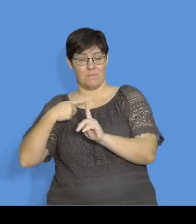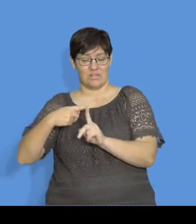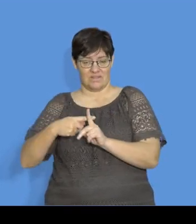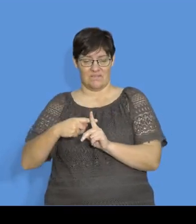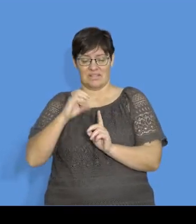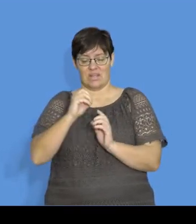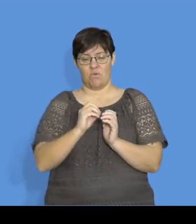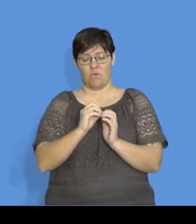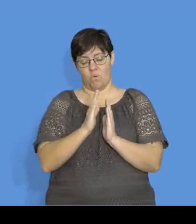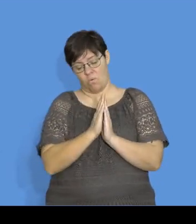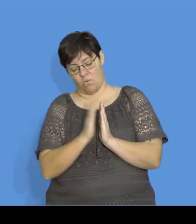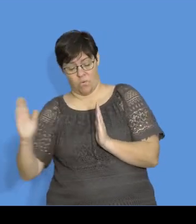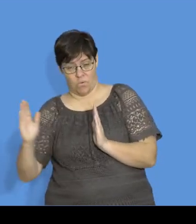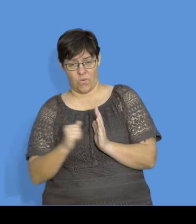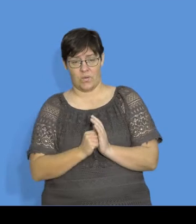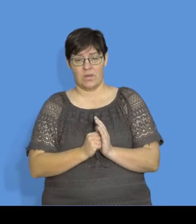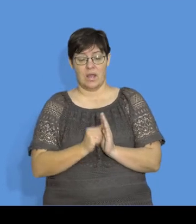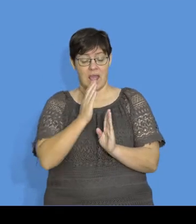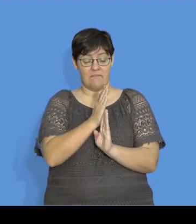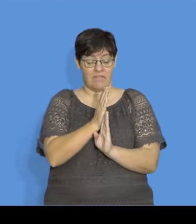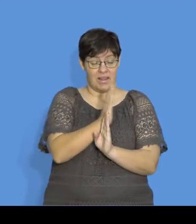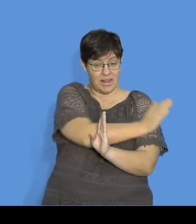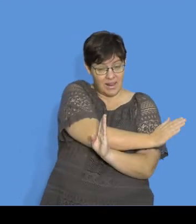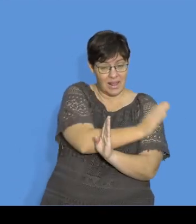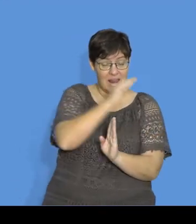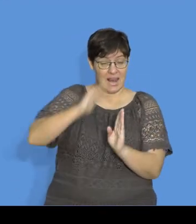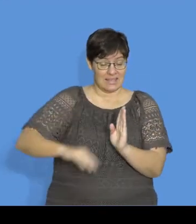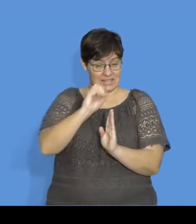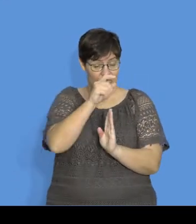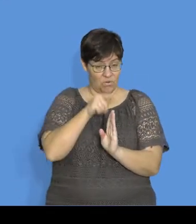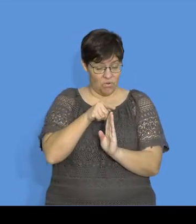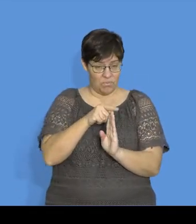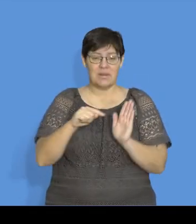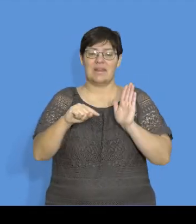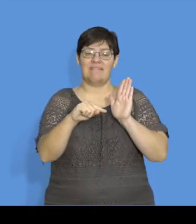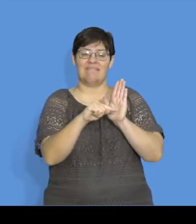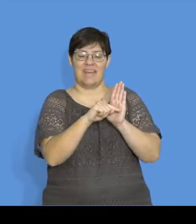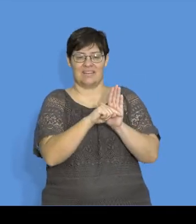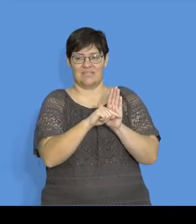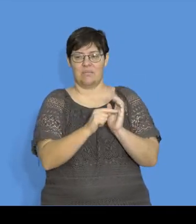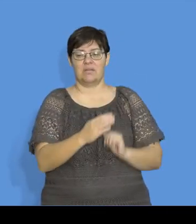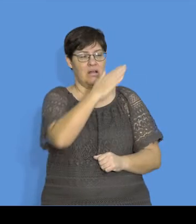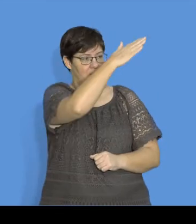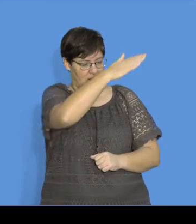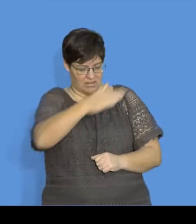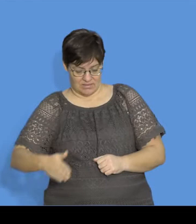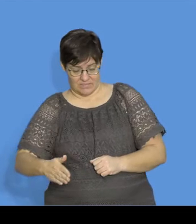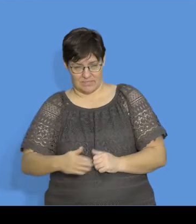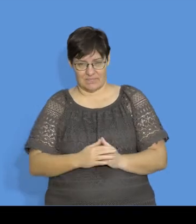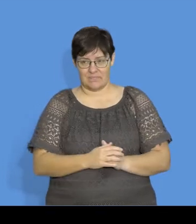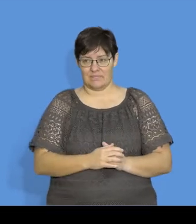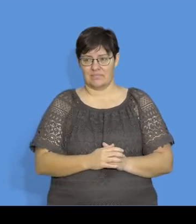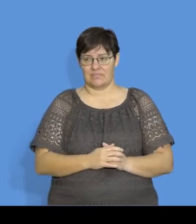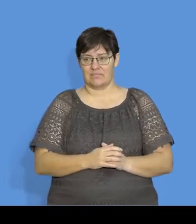that's if m is positive. And if m is smaller than 0, which is negative, your line is going